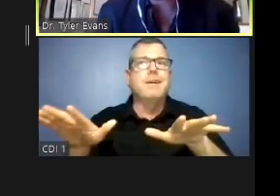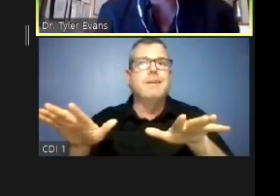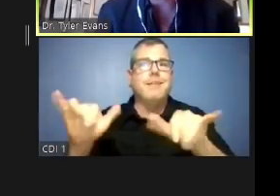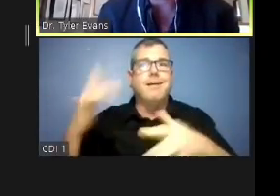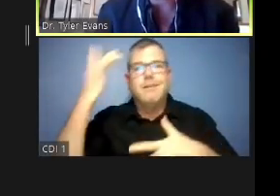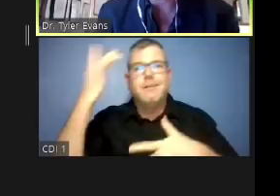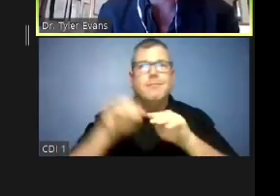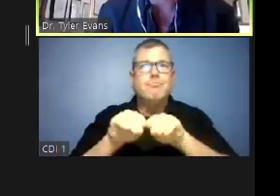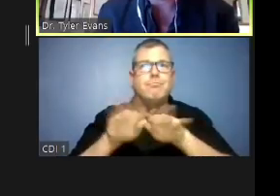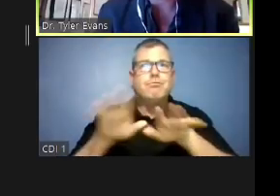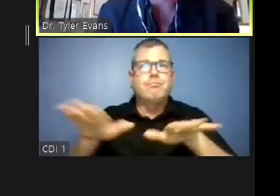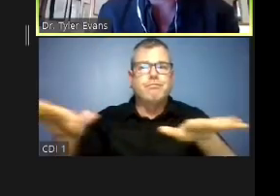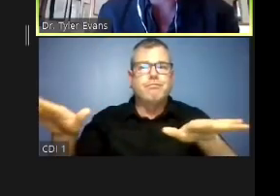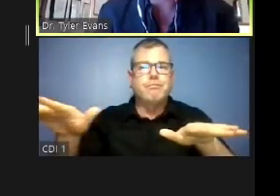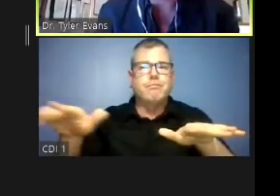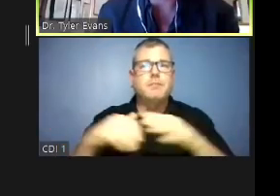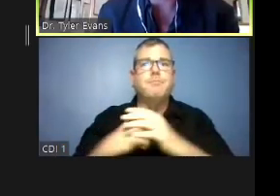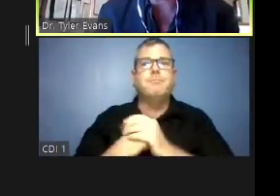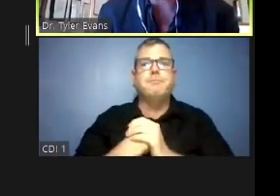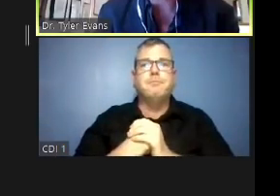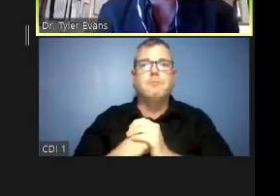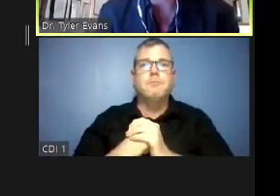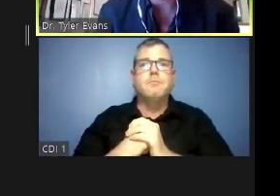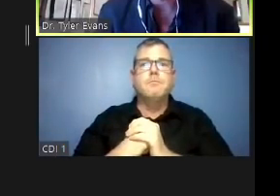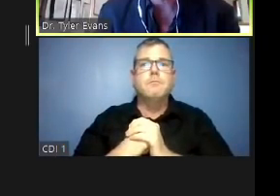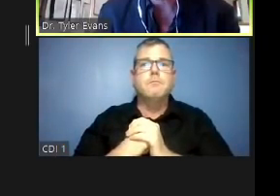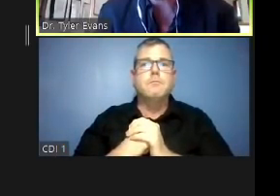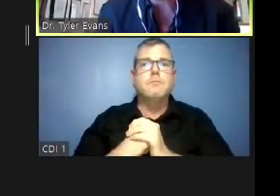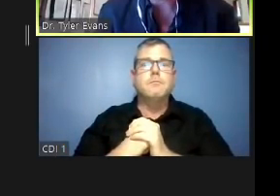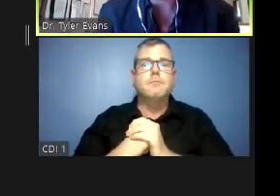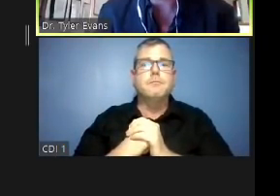of necessarily non-biological